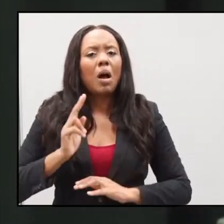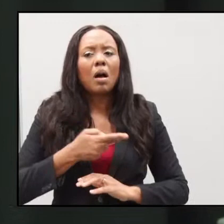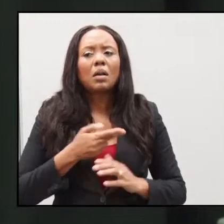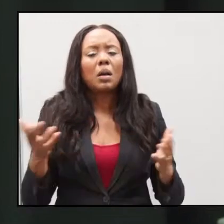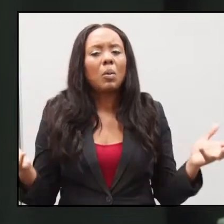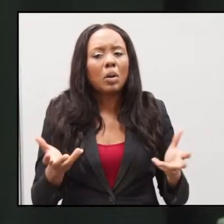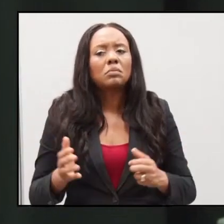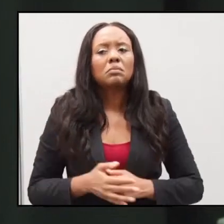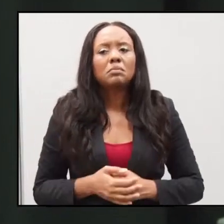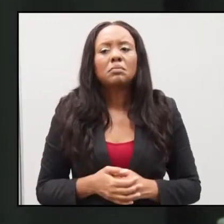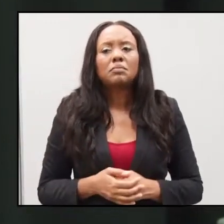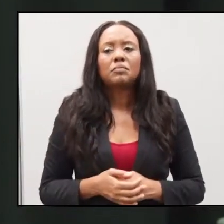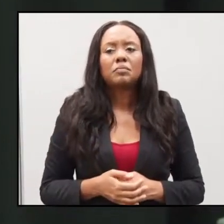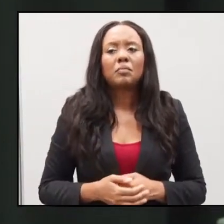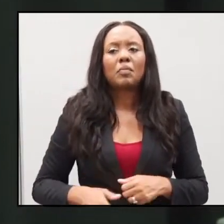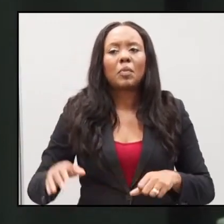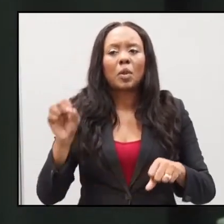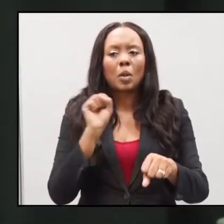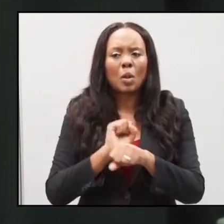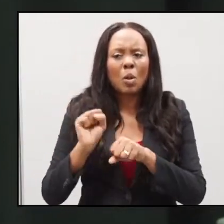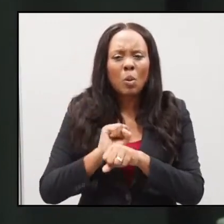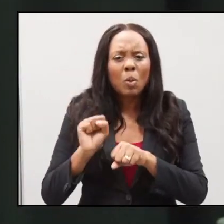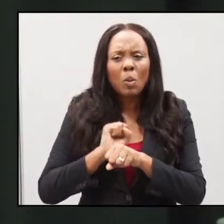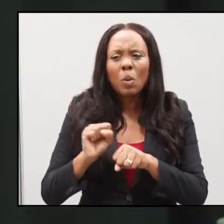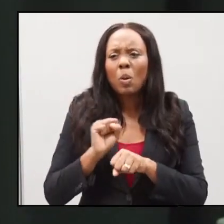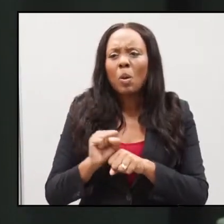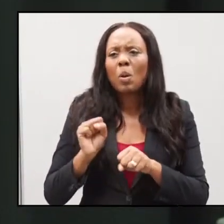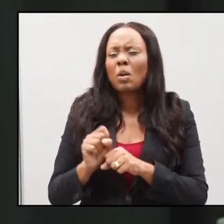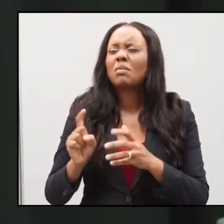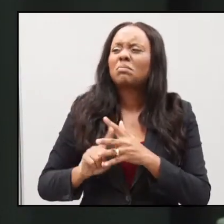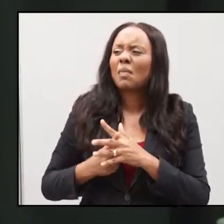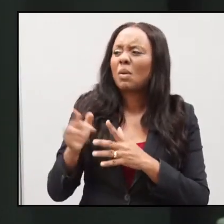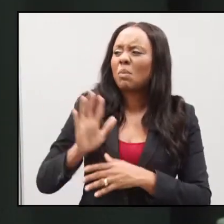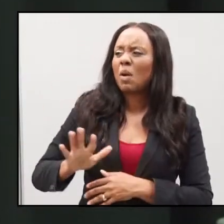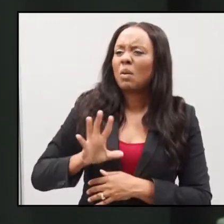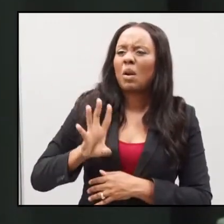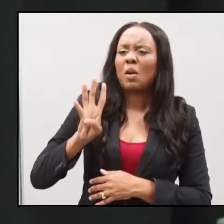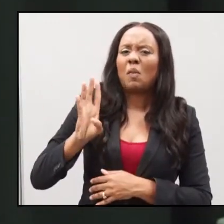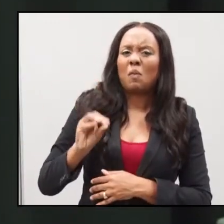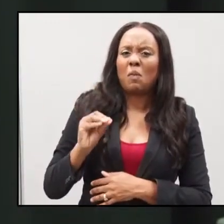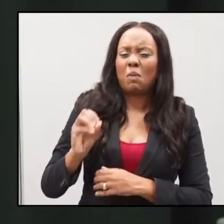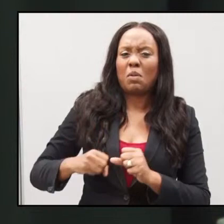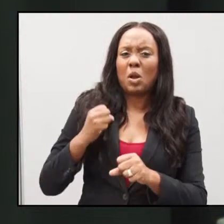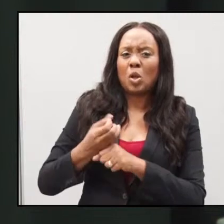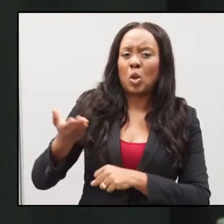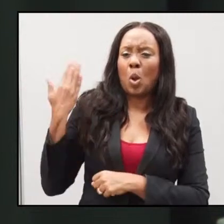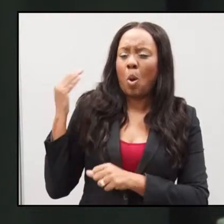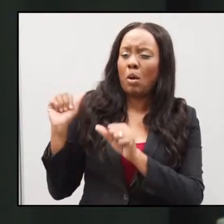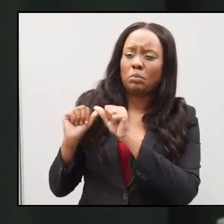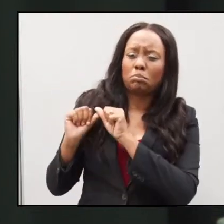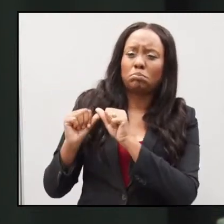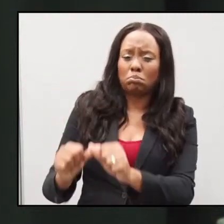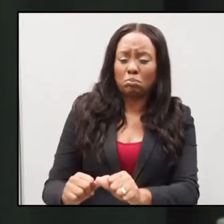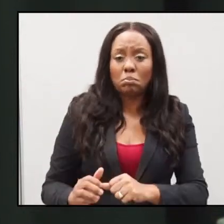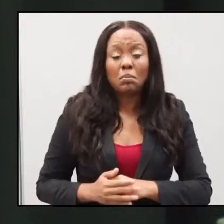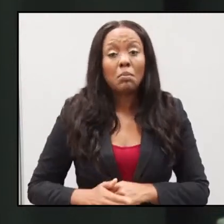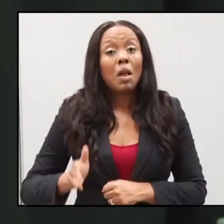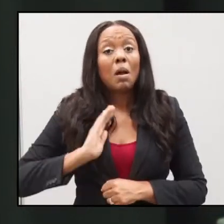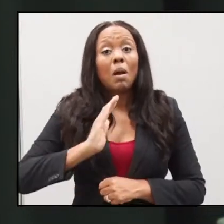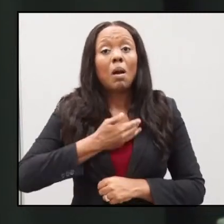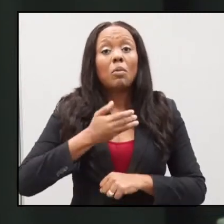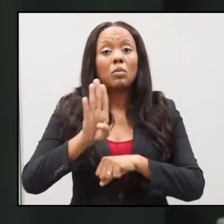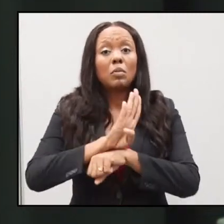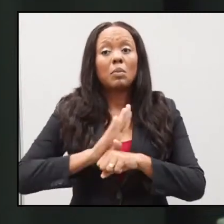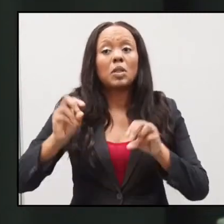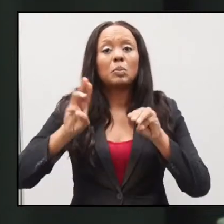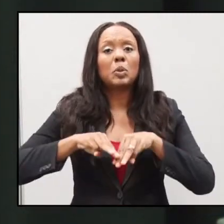been undertaken over the last 40 or so years in this nation. The Barbados Museum and Historical Society